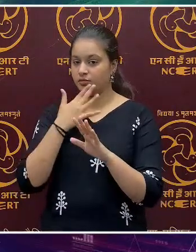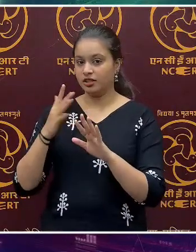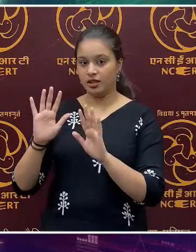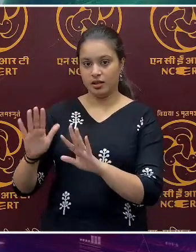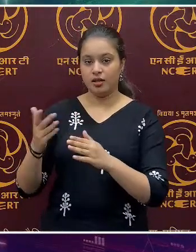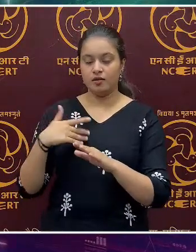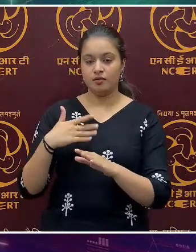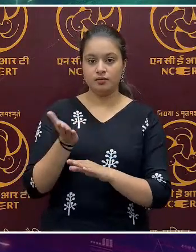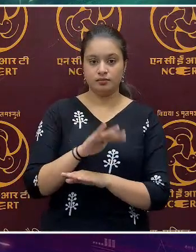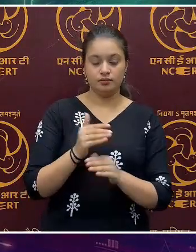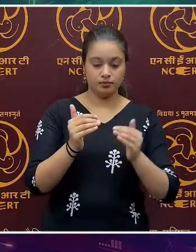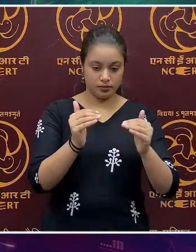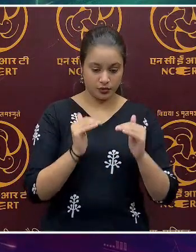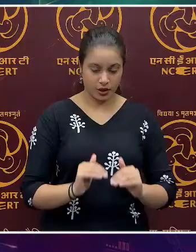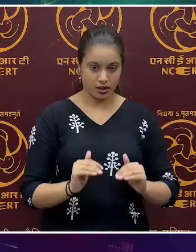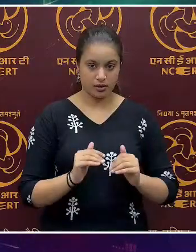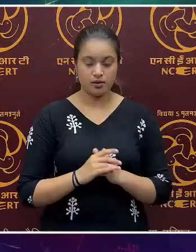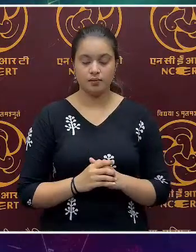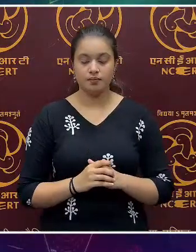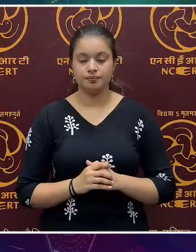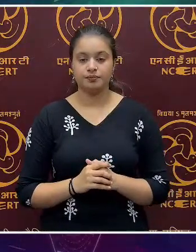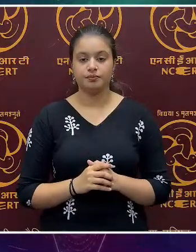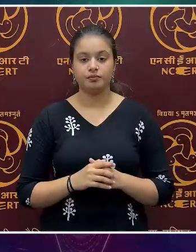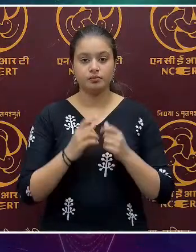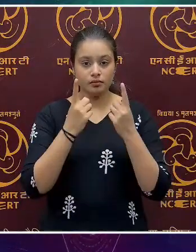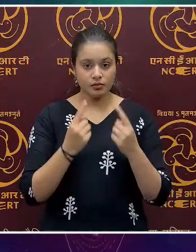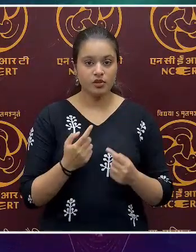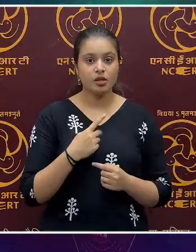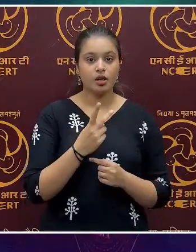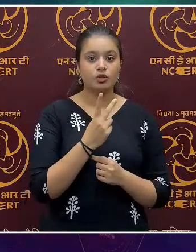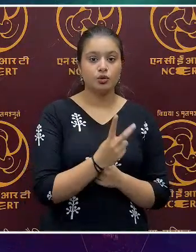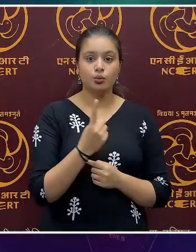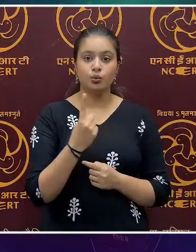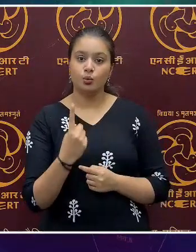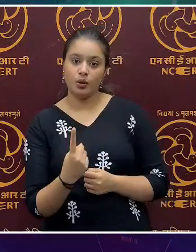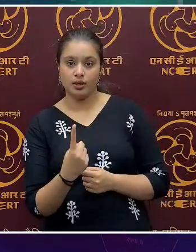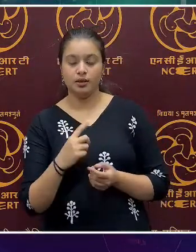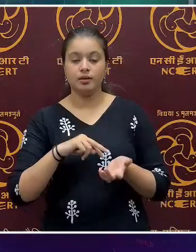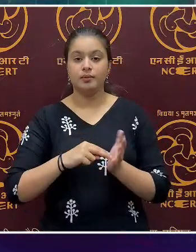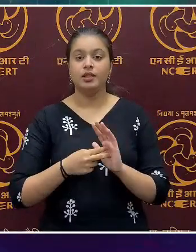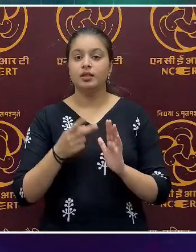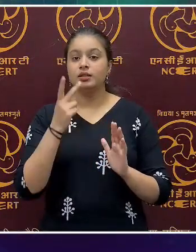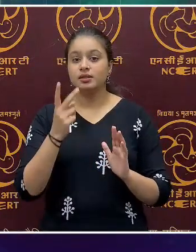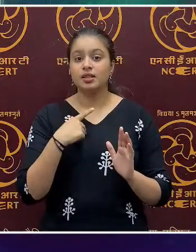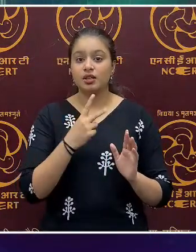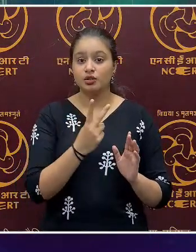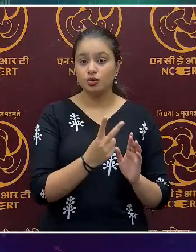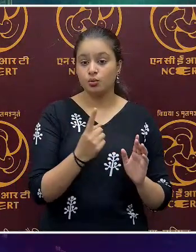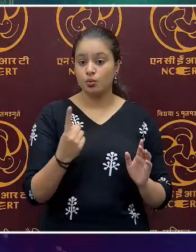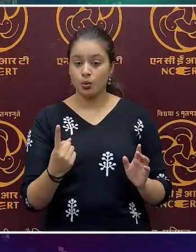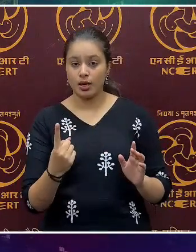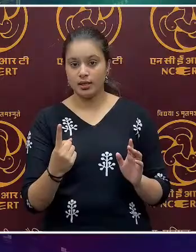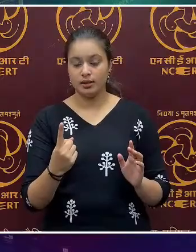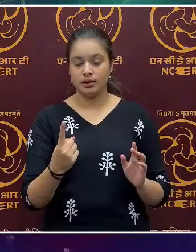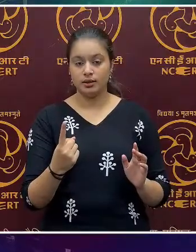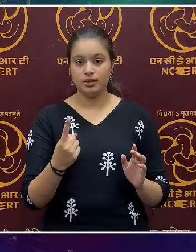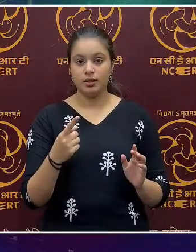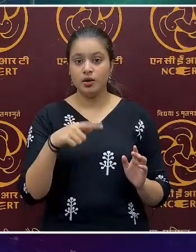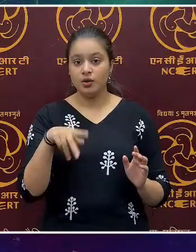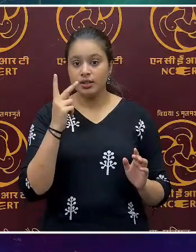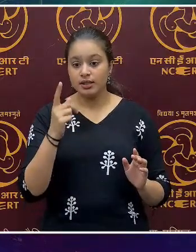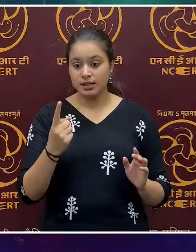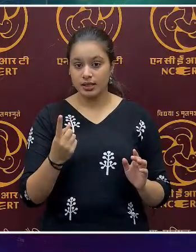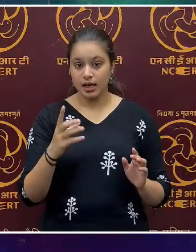Now we have to click on the next step button. It will check 2, 1. It means you can see 2, 1 it will check, and you can see that 1 is